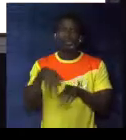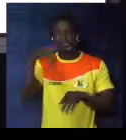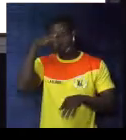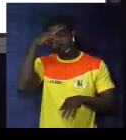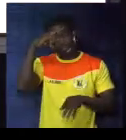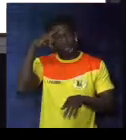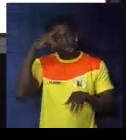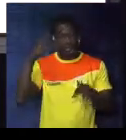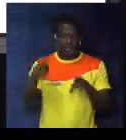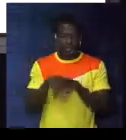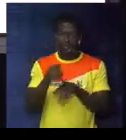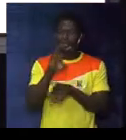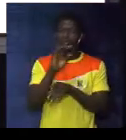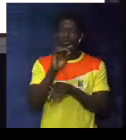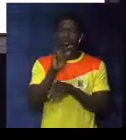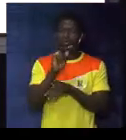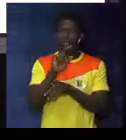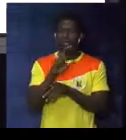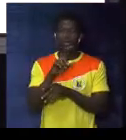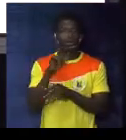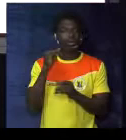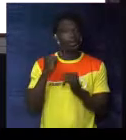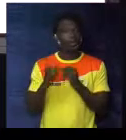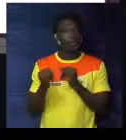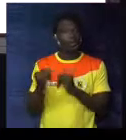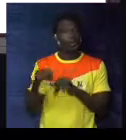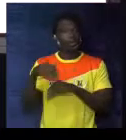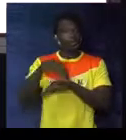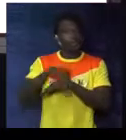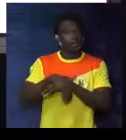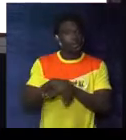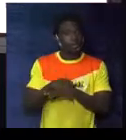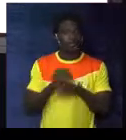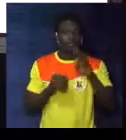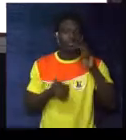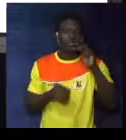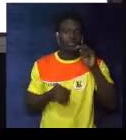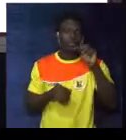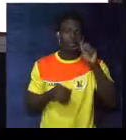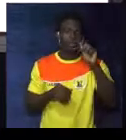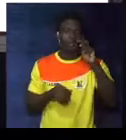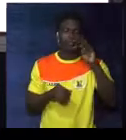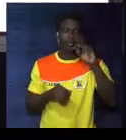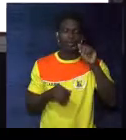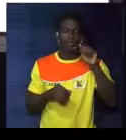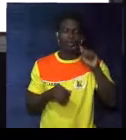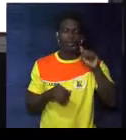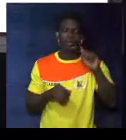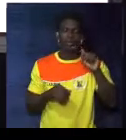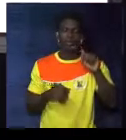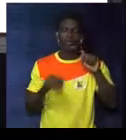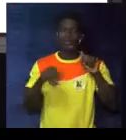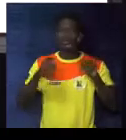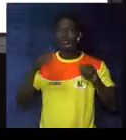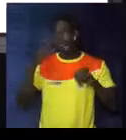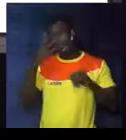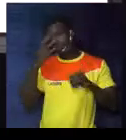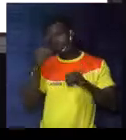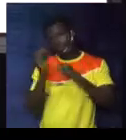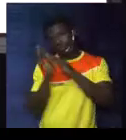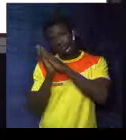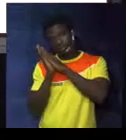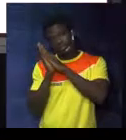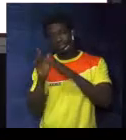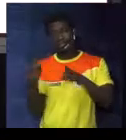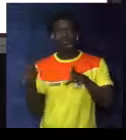as black as coal. Last night, Amarachi slept like a log.